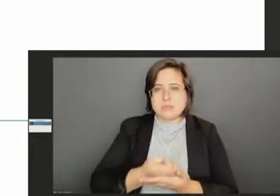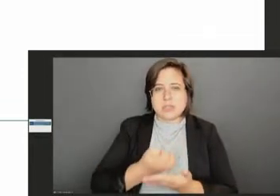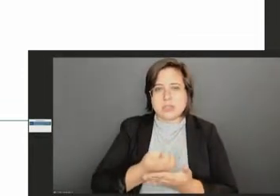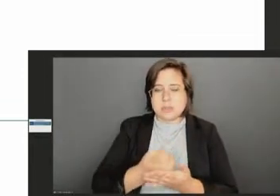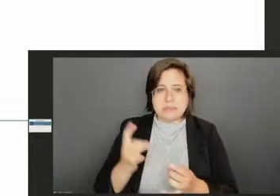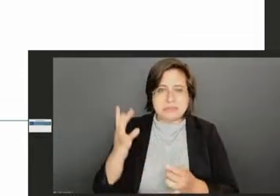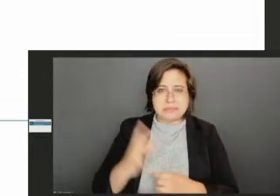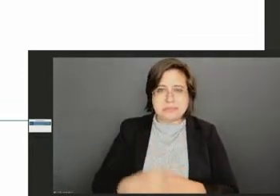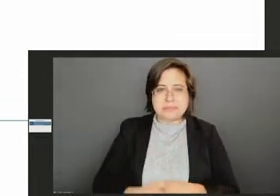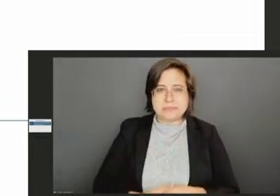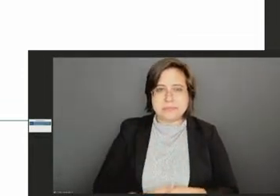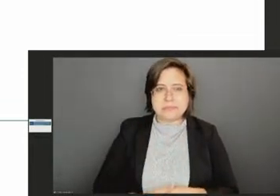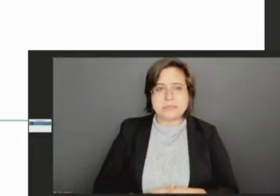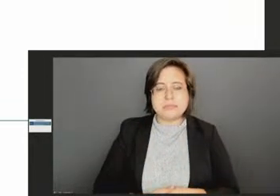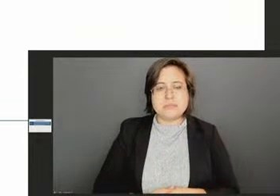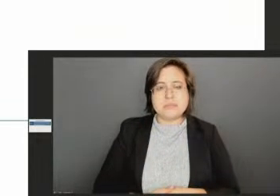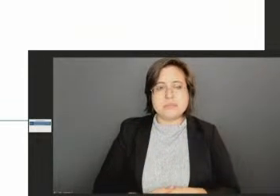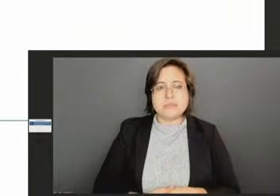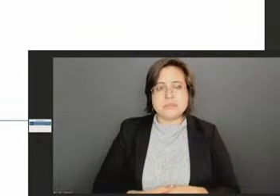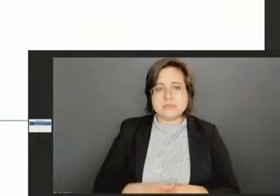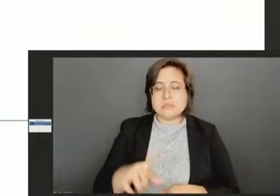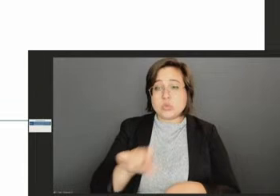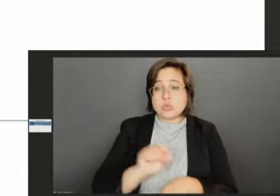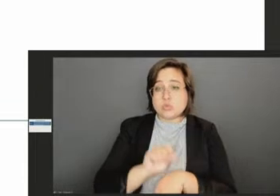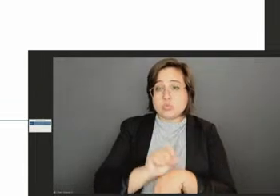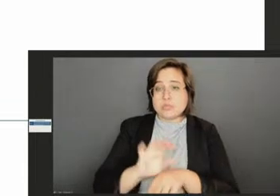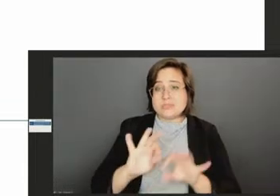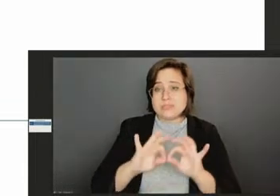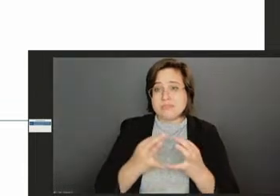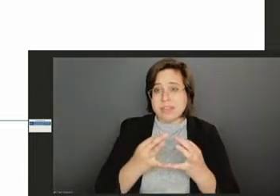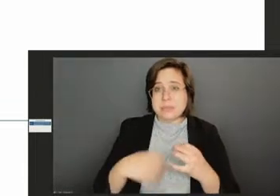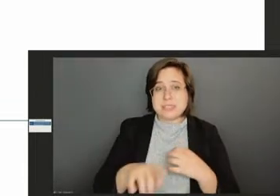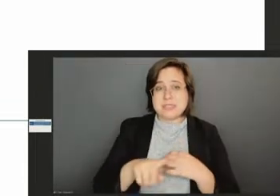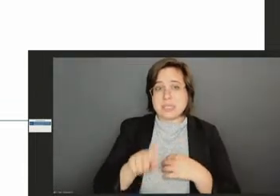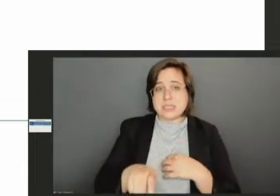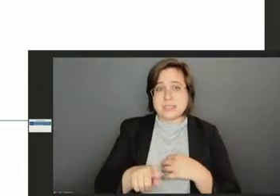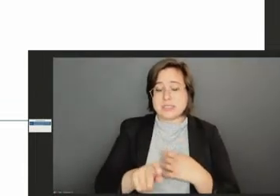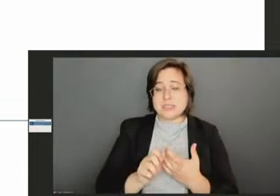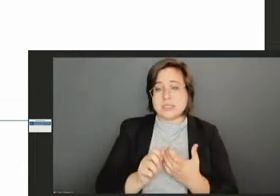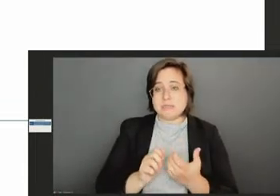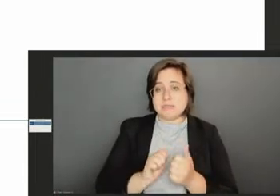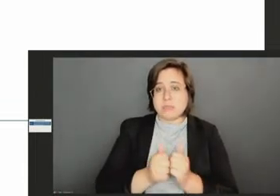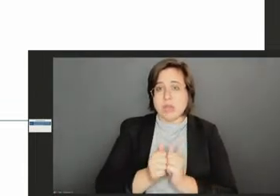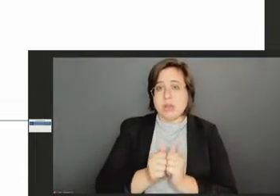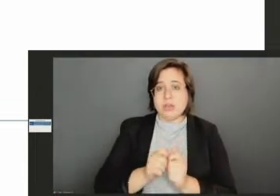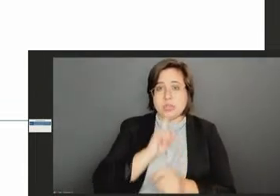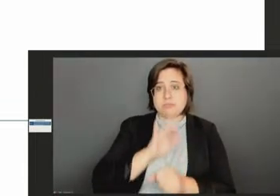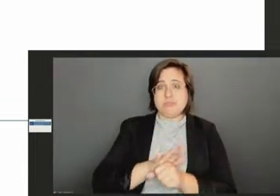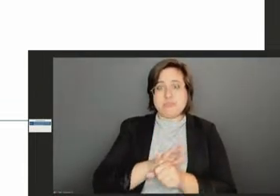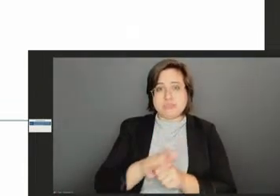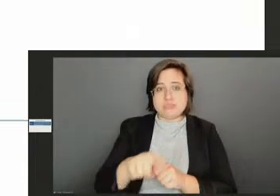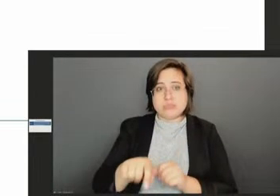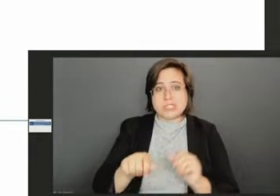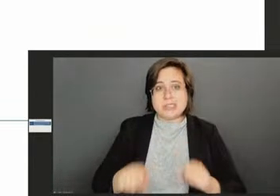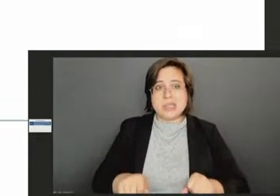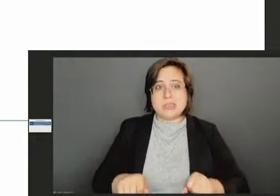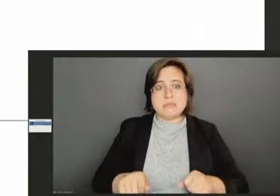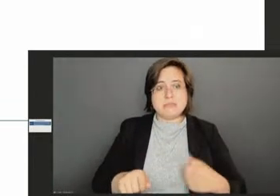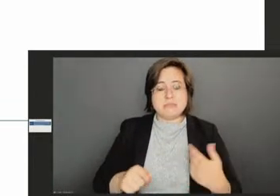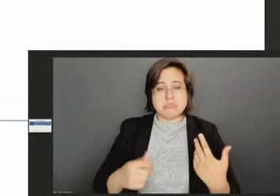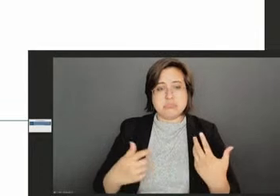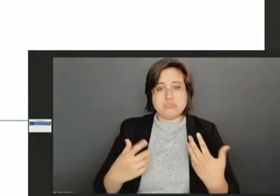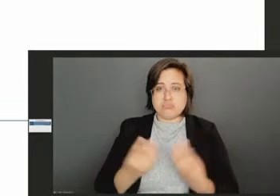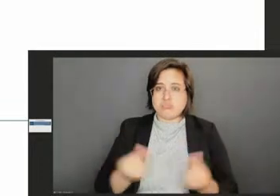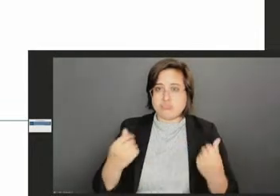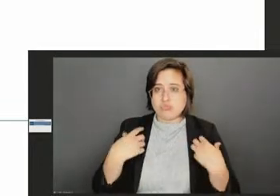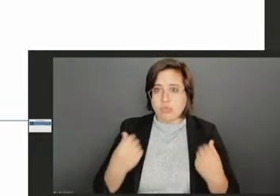devastation, and what these working families, workers need in order to ensure that they could recover.